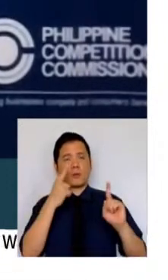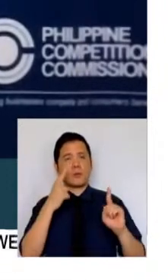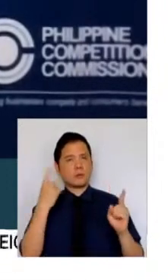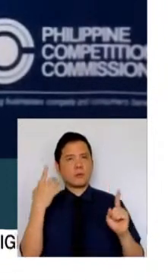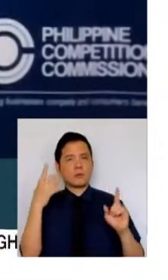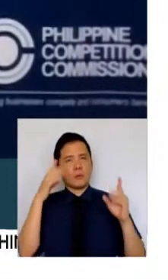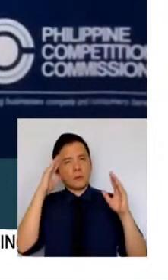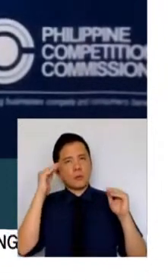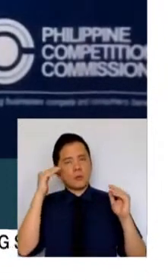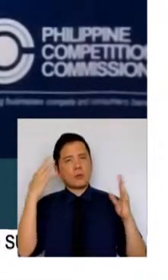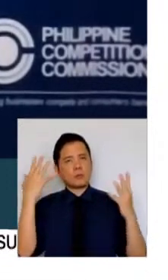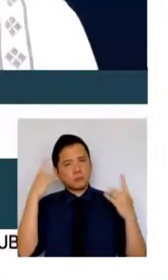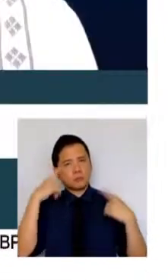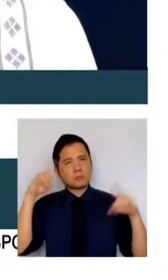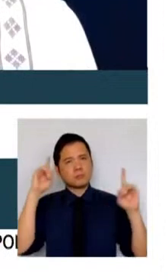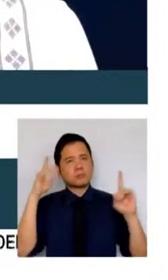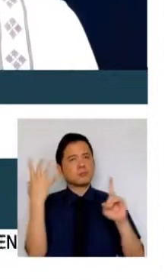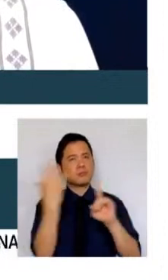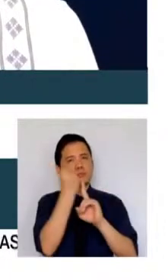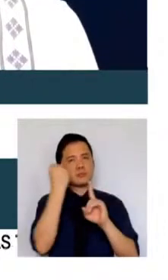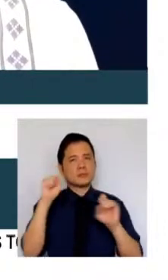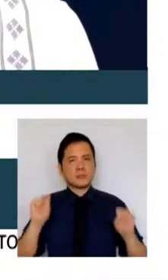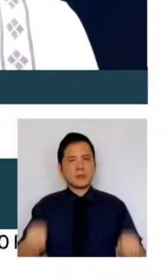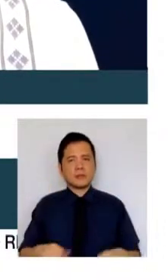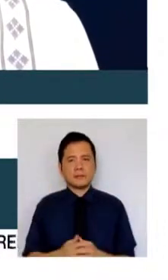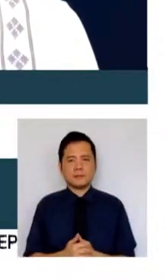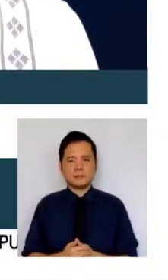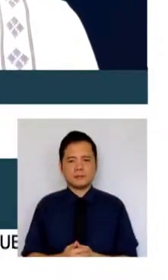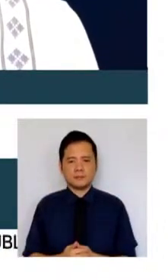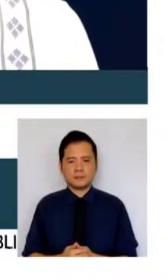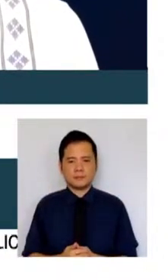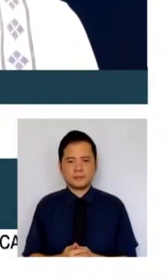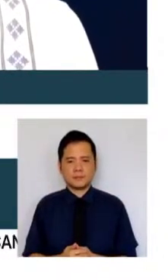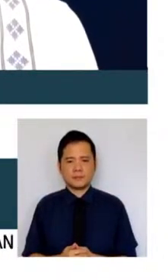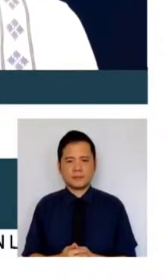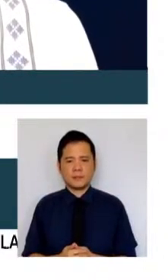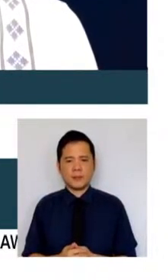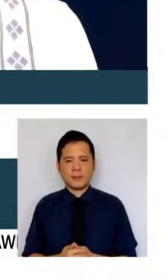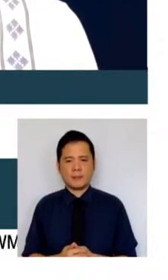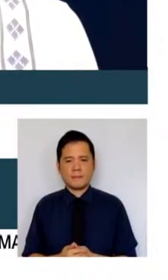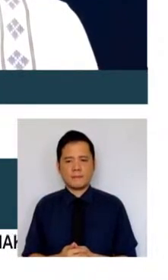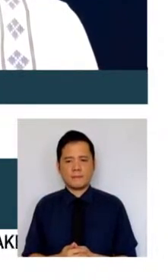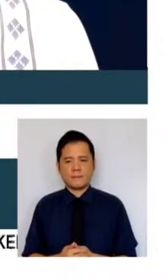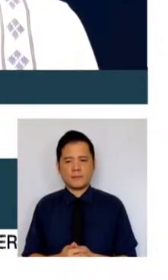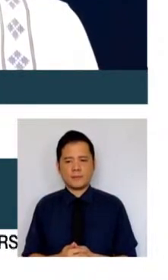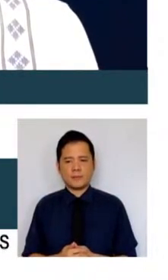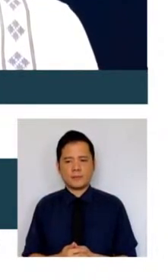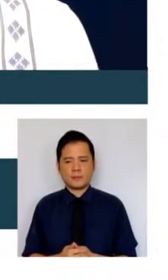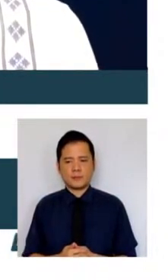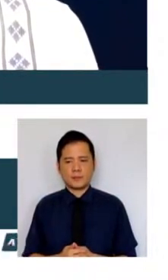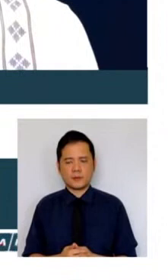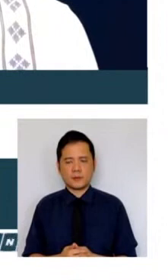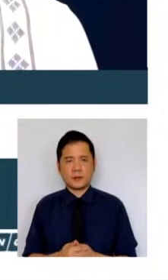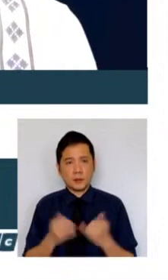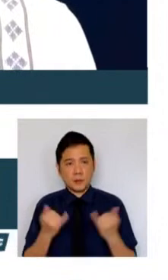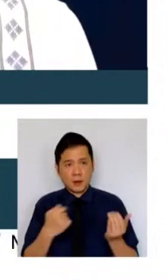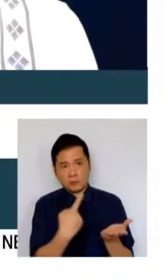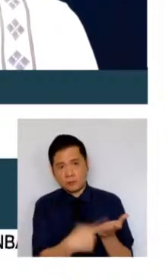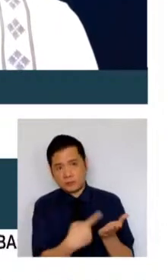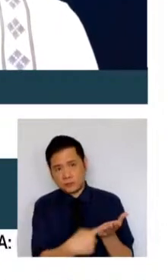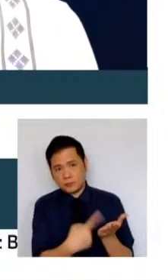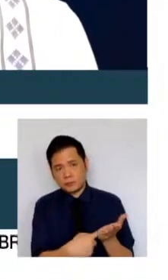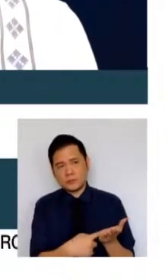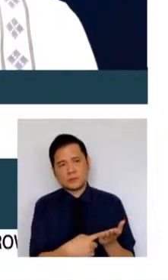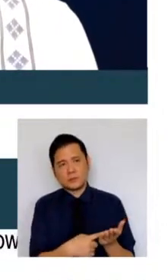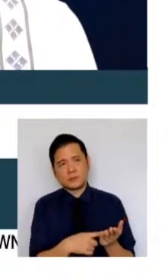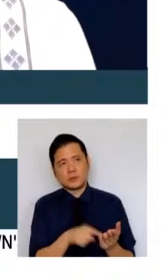Well, finally, Chairman Balisakan, I'm talking to you now not just as an economist, but also as chairperson of the